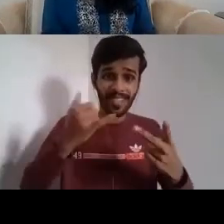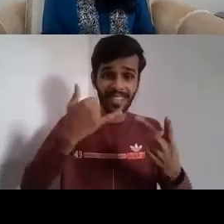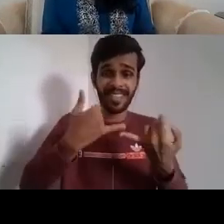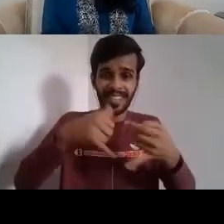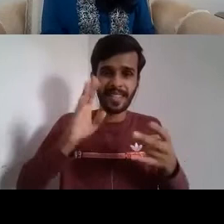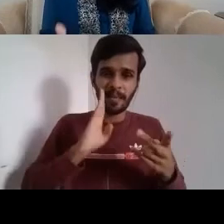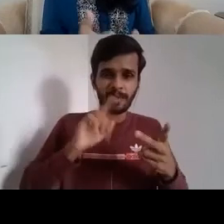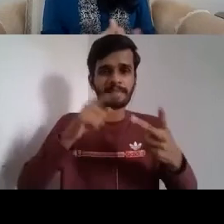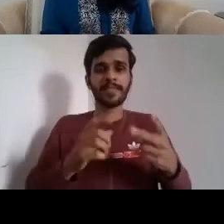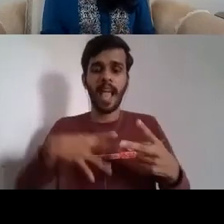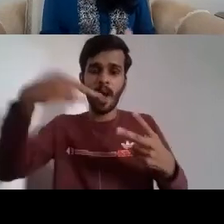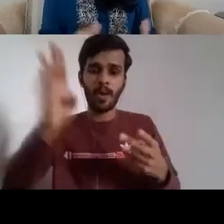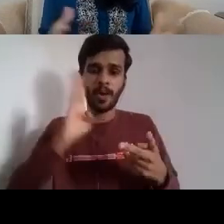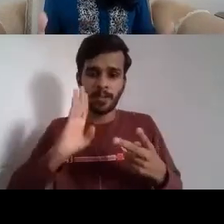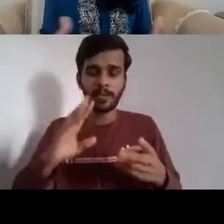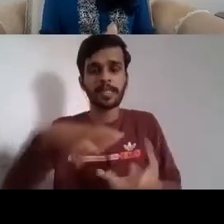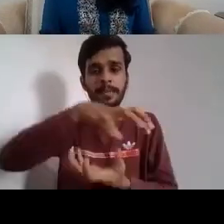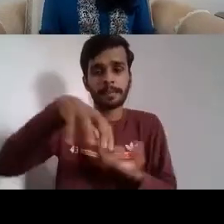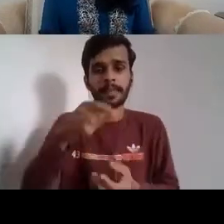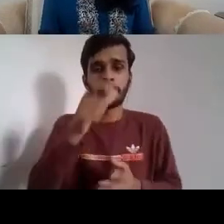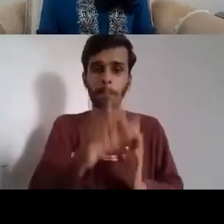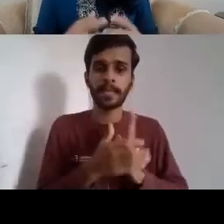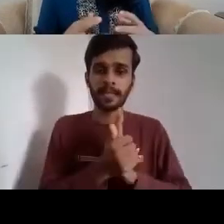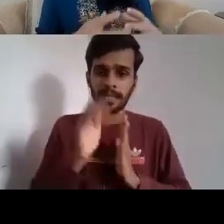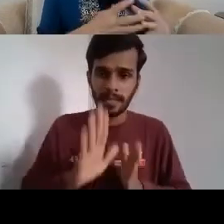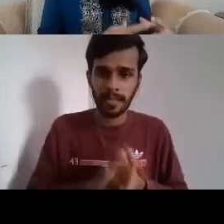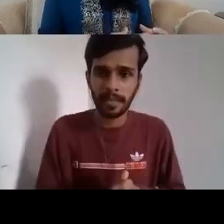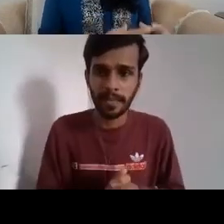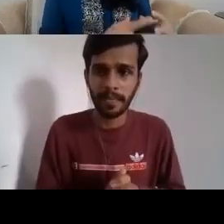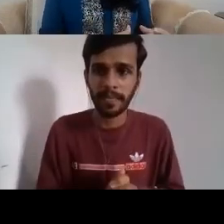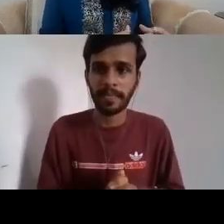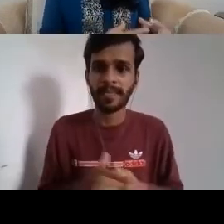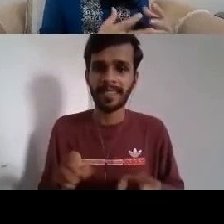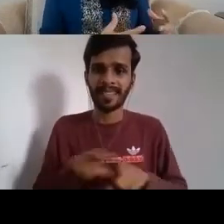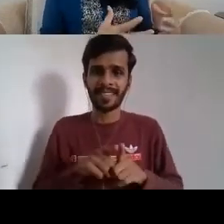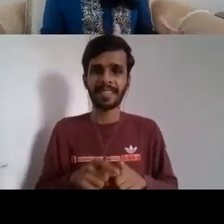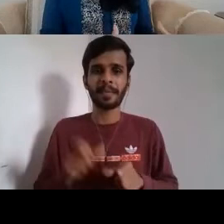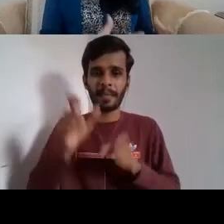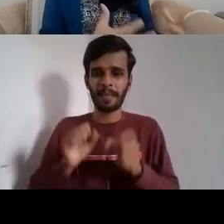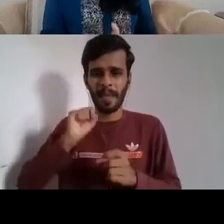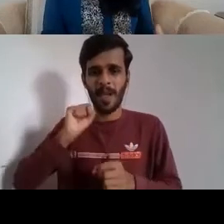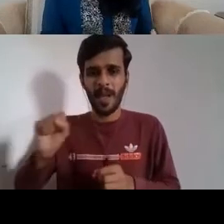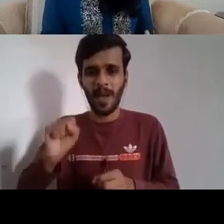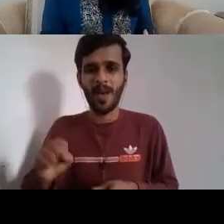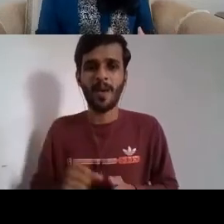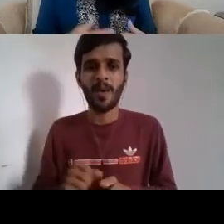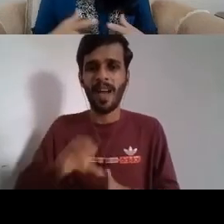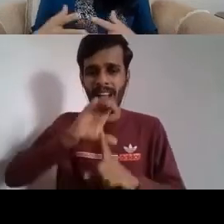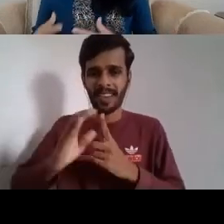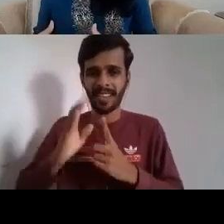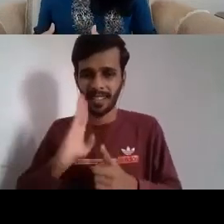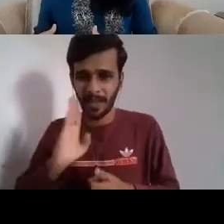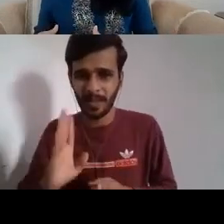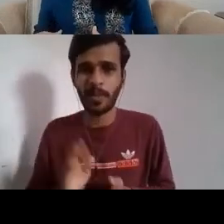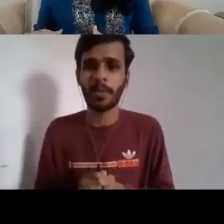formats. He always said he had two sides to him. One was the traditional side, loyal to his guru and the gharana, and the